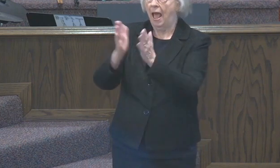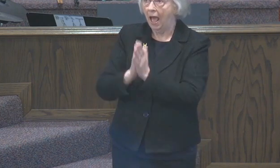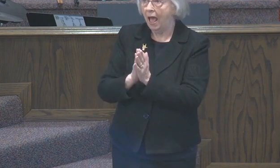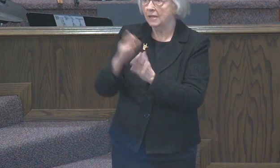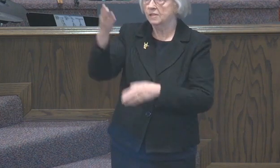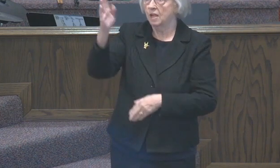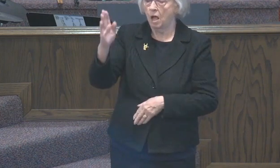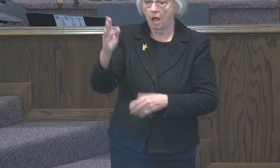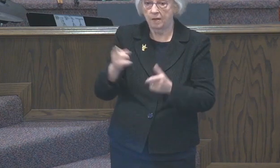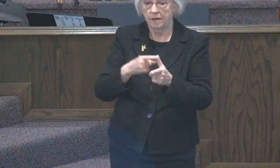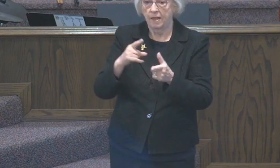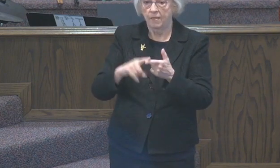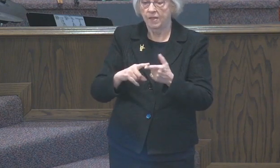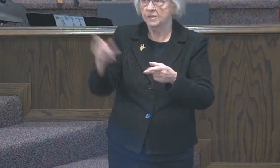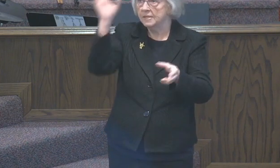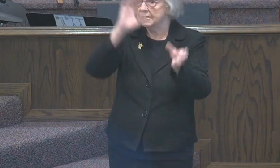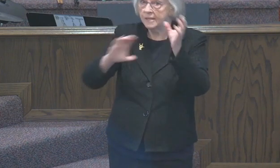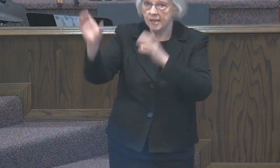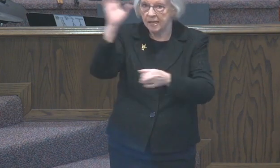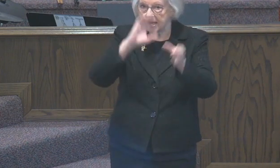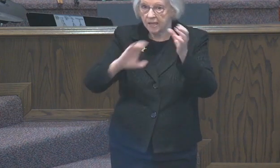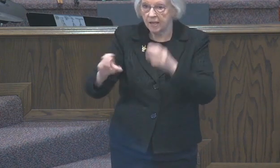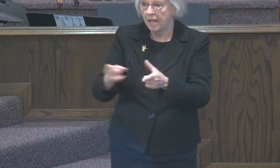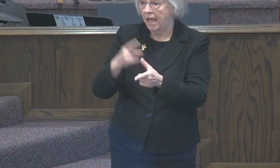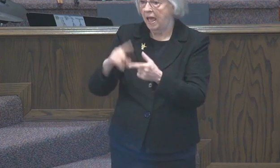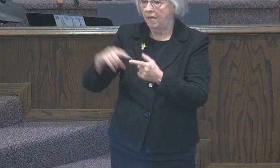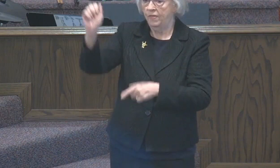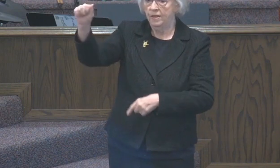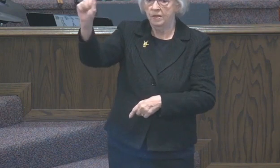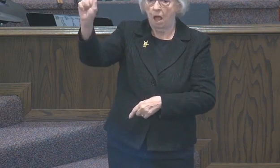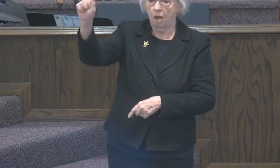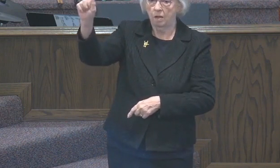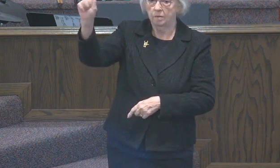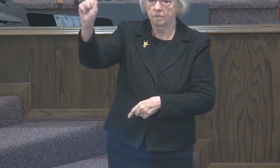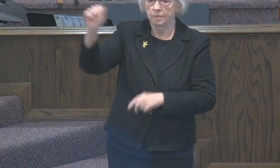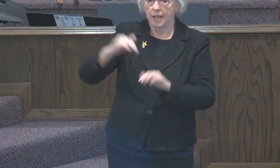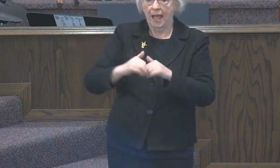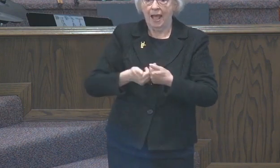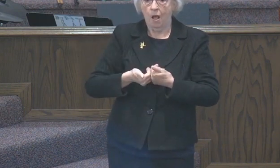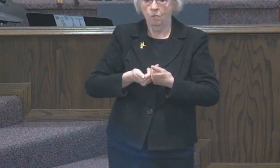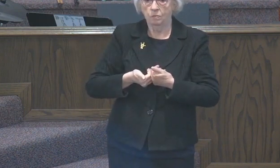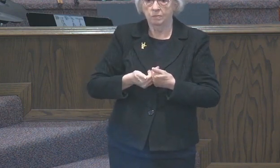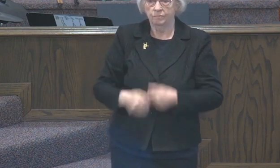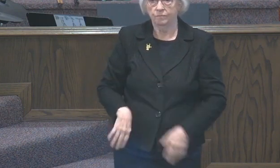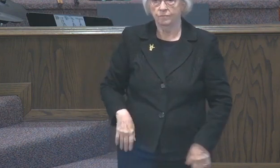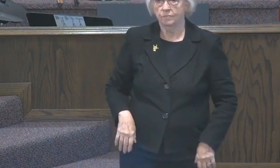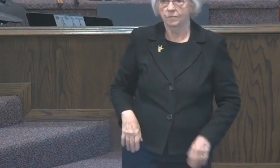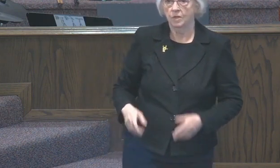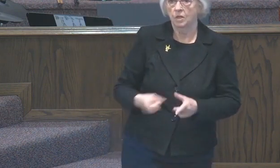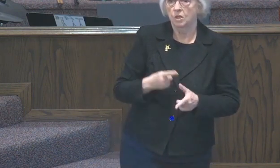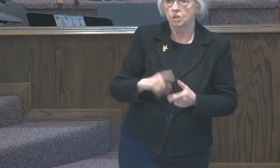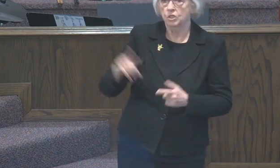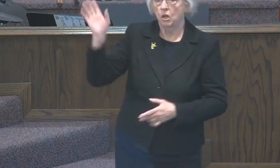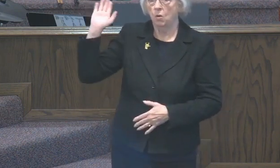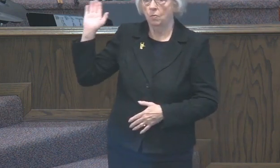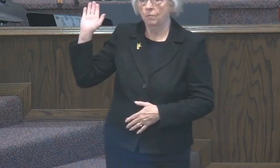Let's first look at the what is it that we're talking about. Verse 6 again says, do not give what is holy to the